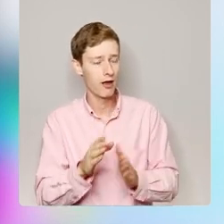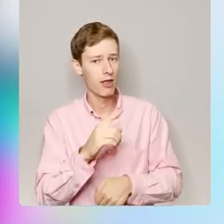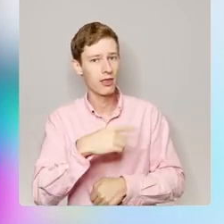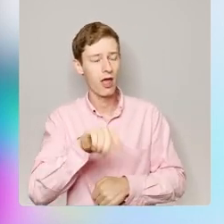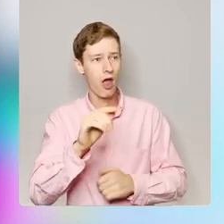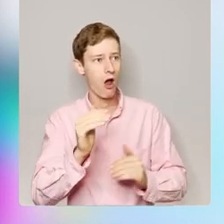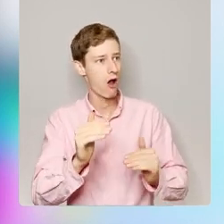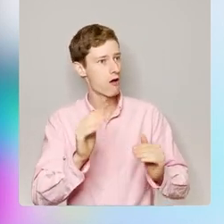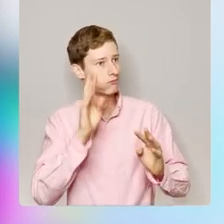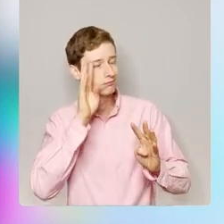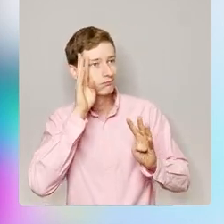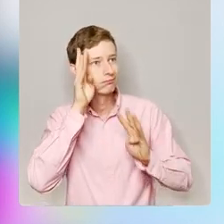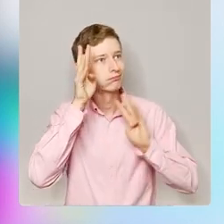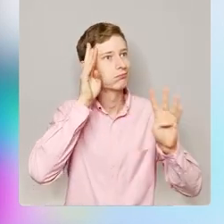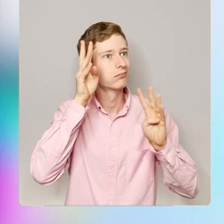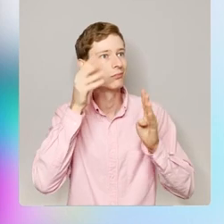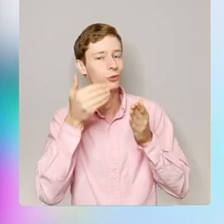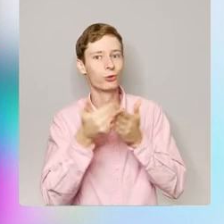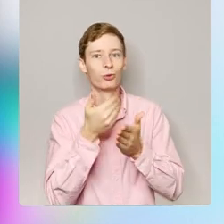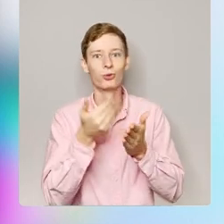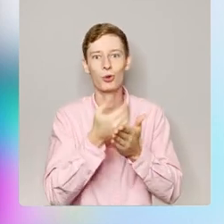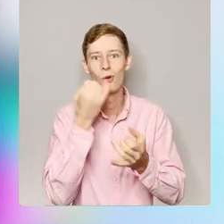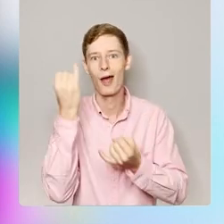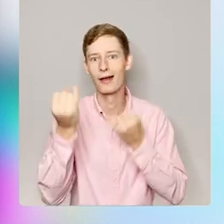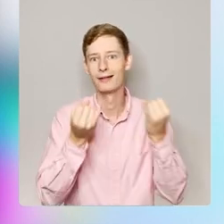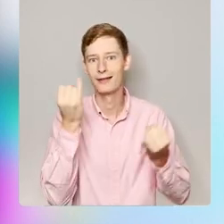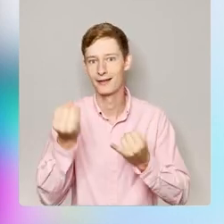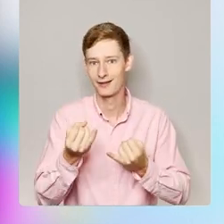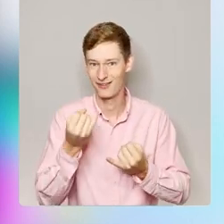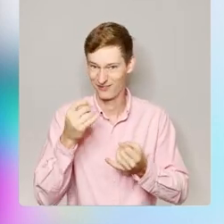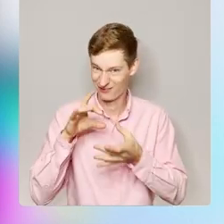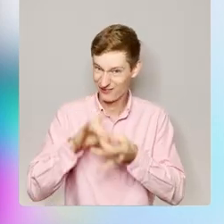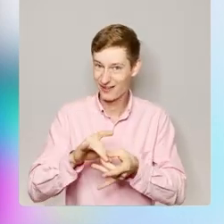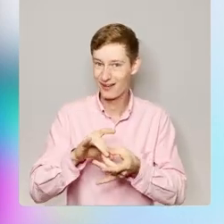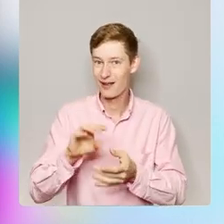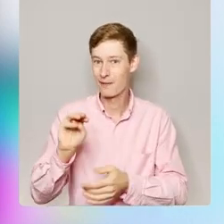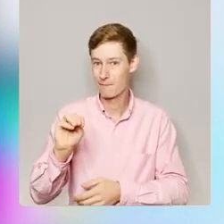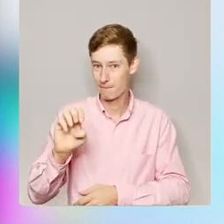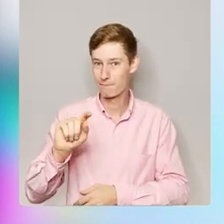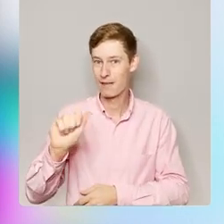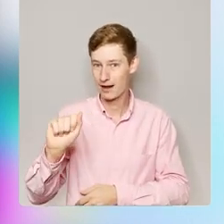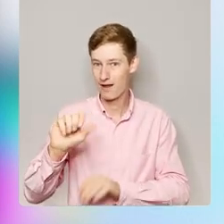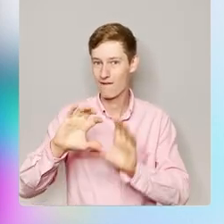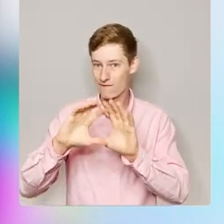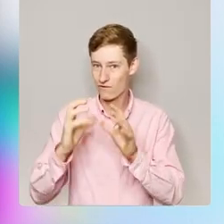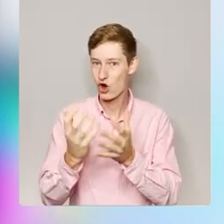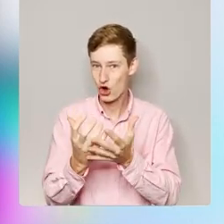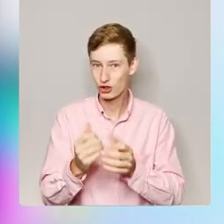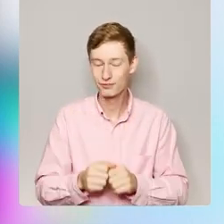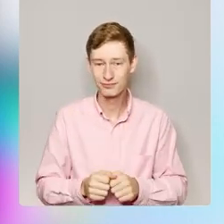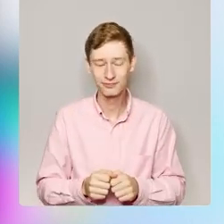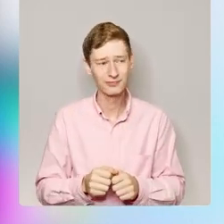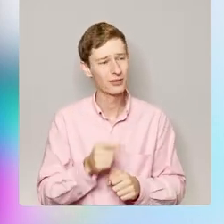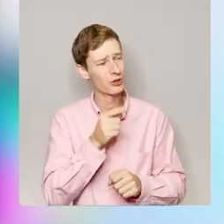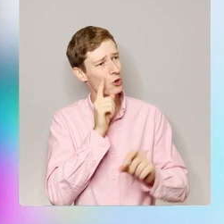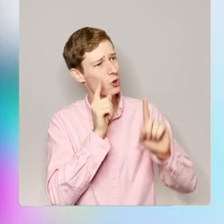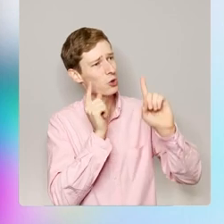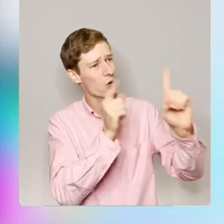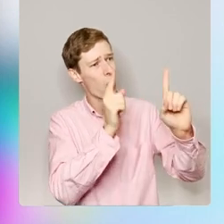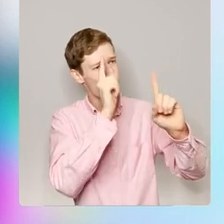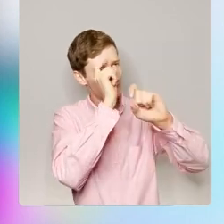the principles and core technologies that ground the metaverse. You know, the goal of a truly social,